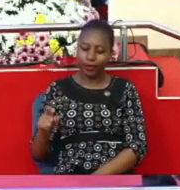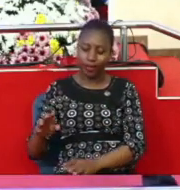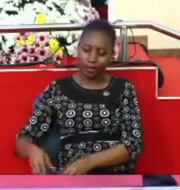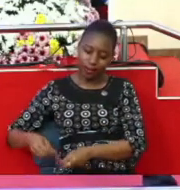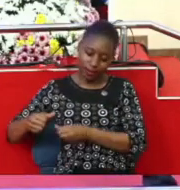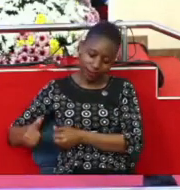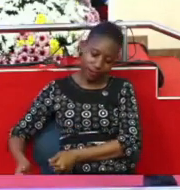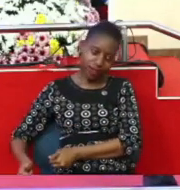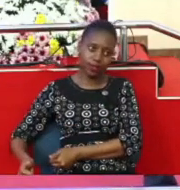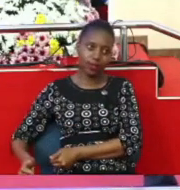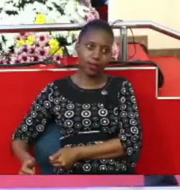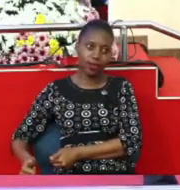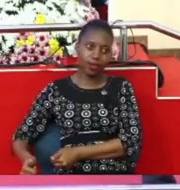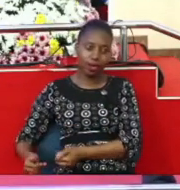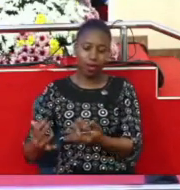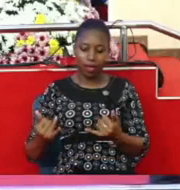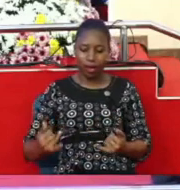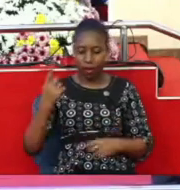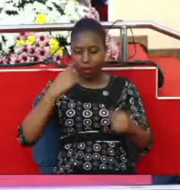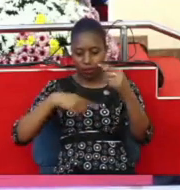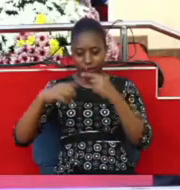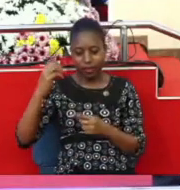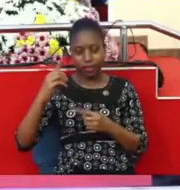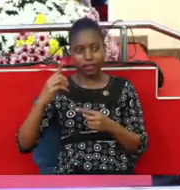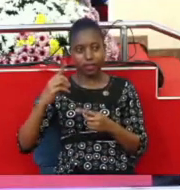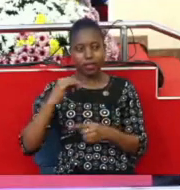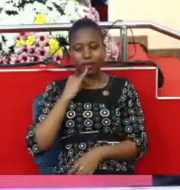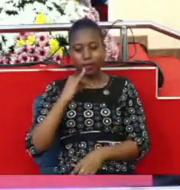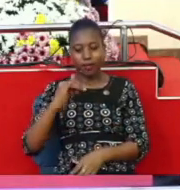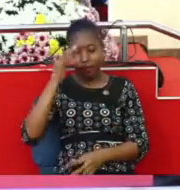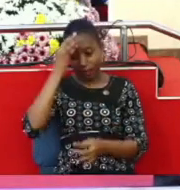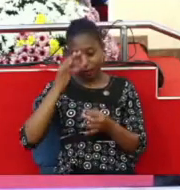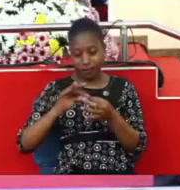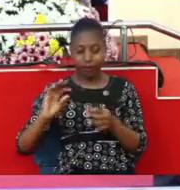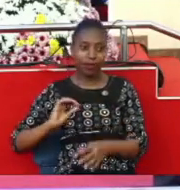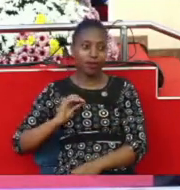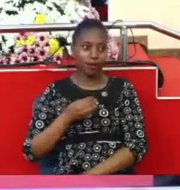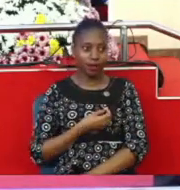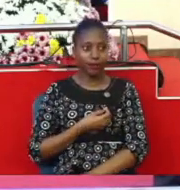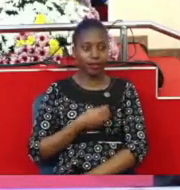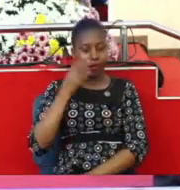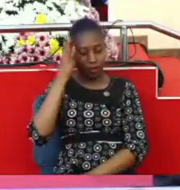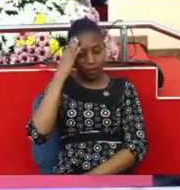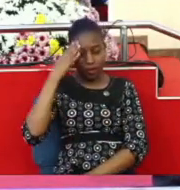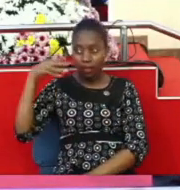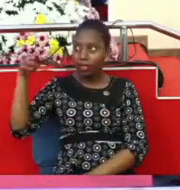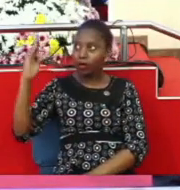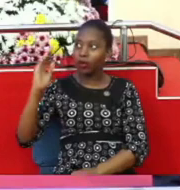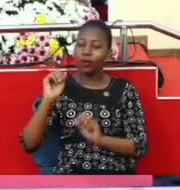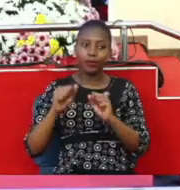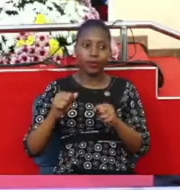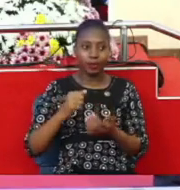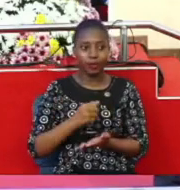And victory is our faith. That God can help us. Some of the things